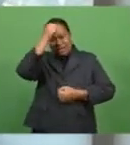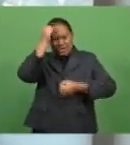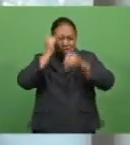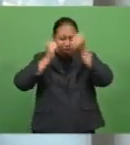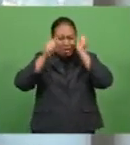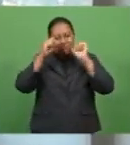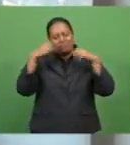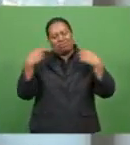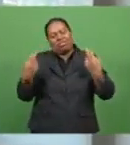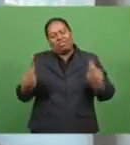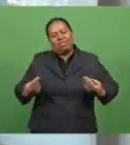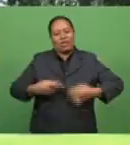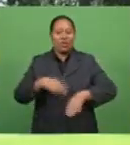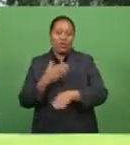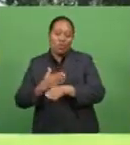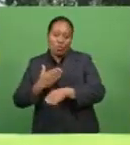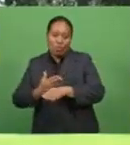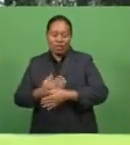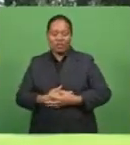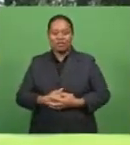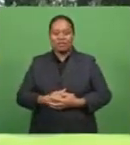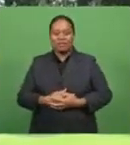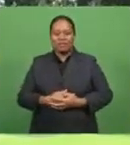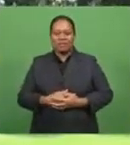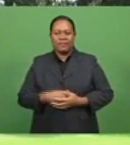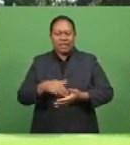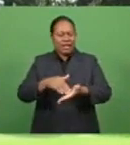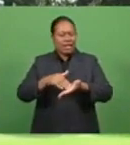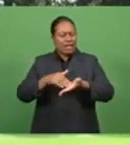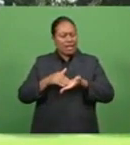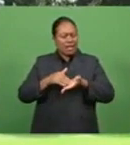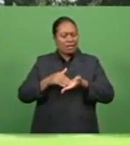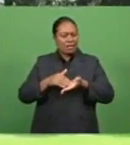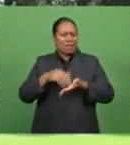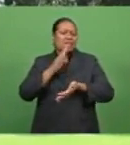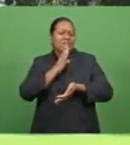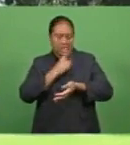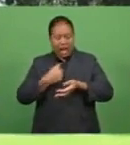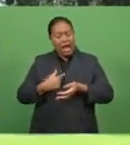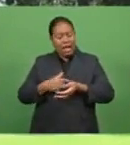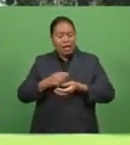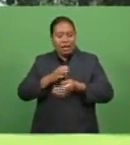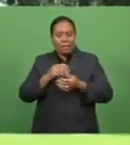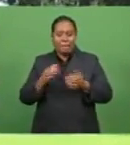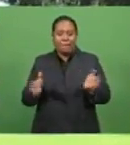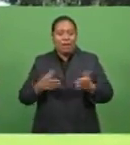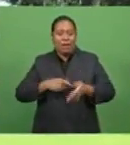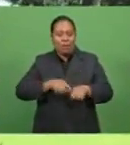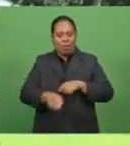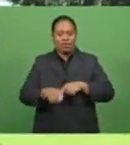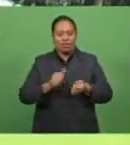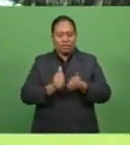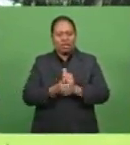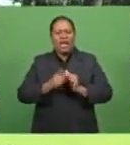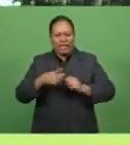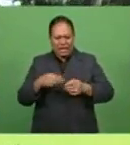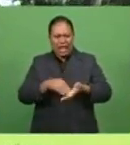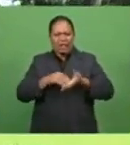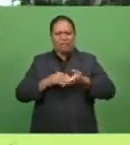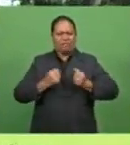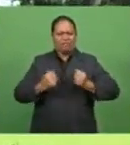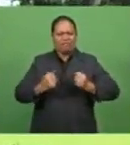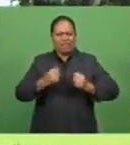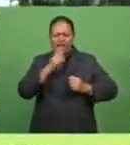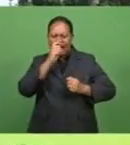hectic day of work and school. I'm a sports person. I play sports a lot and it helps me to stay fit, and I can't wait